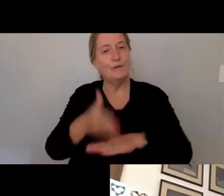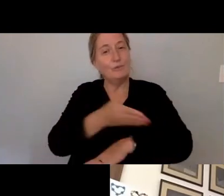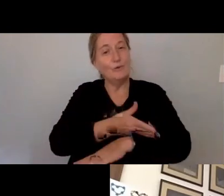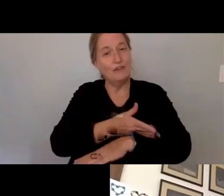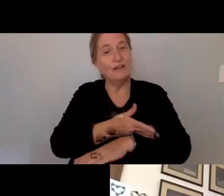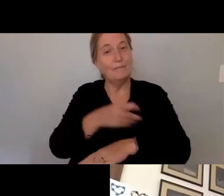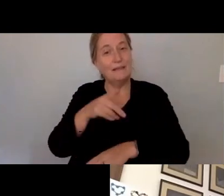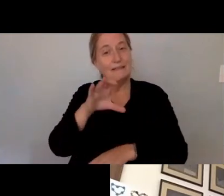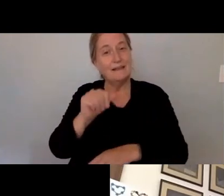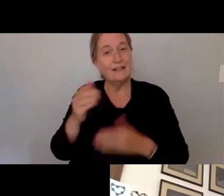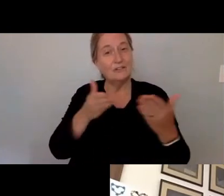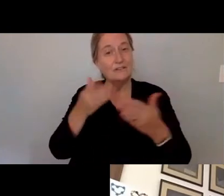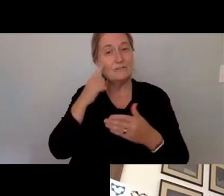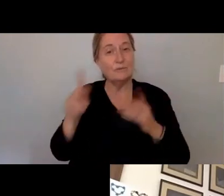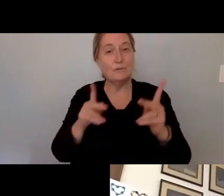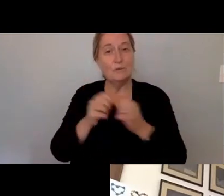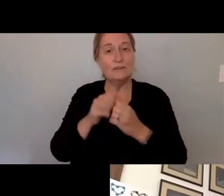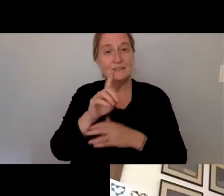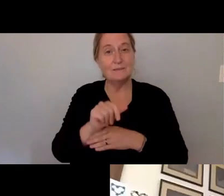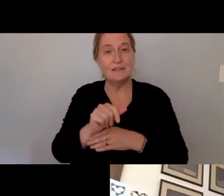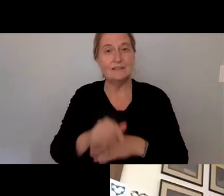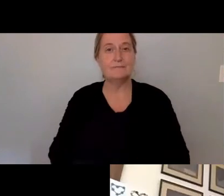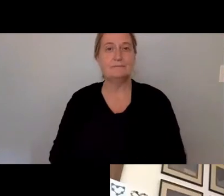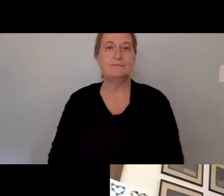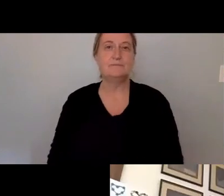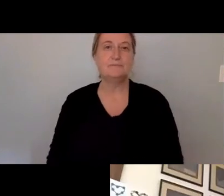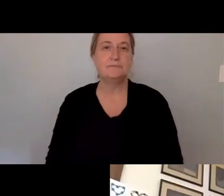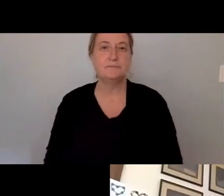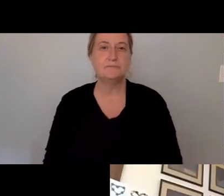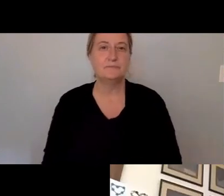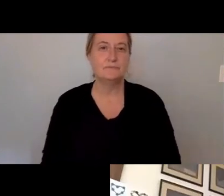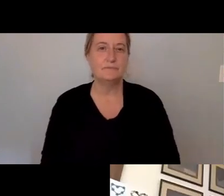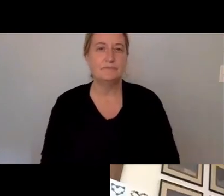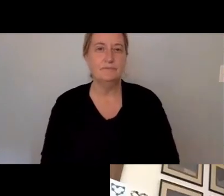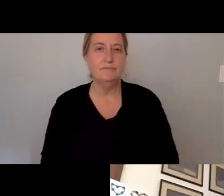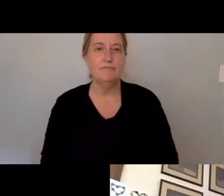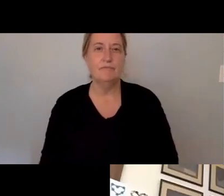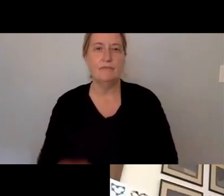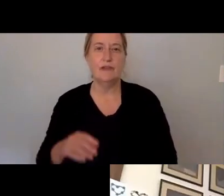John. So March 24th, there was a